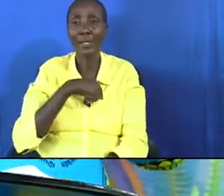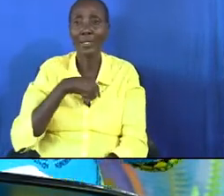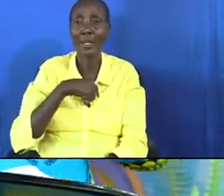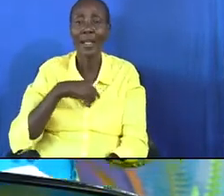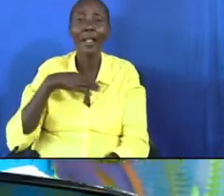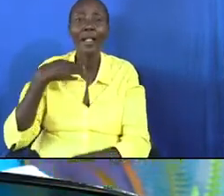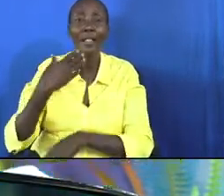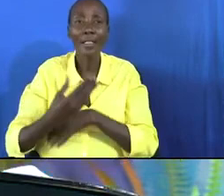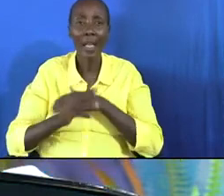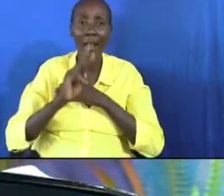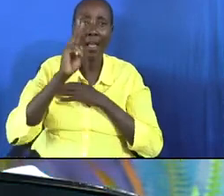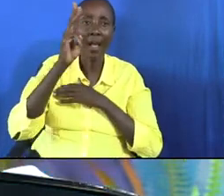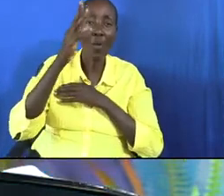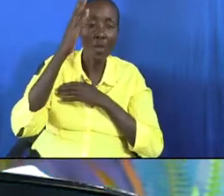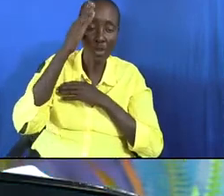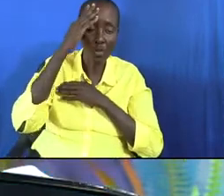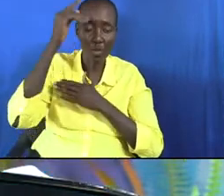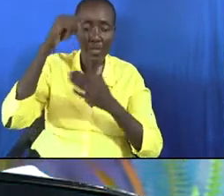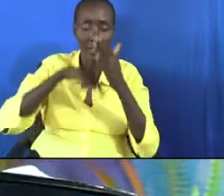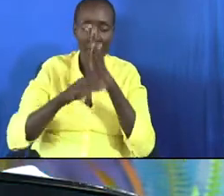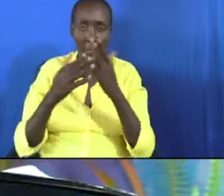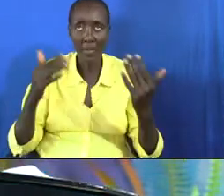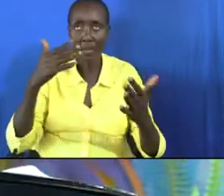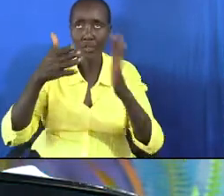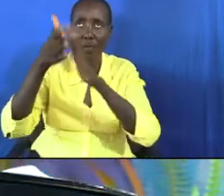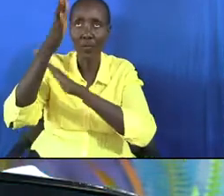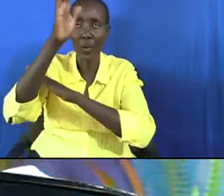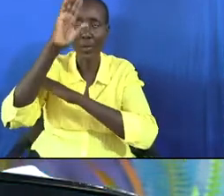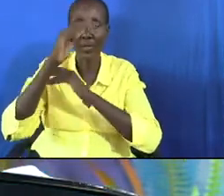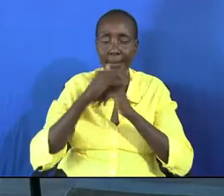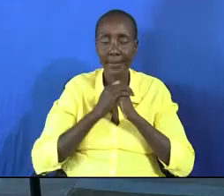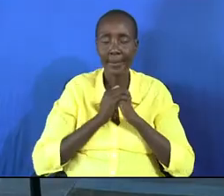will know the deep things of God.